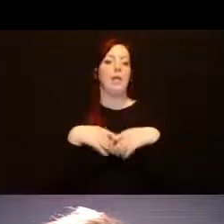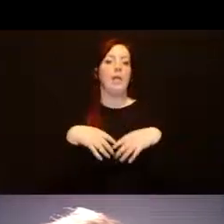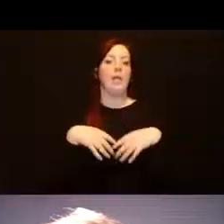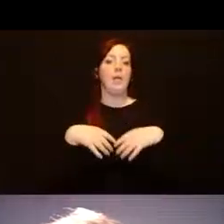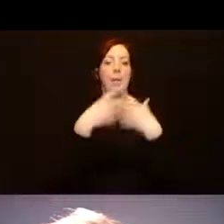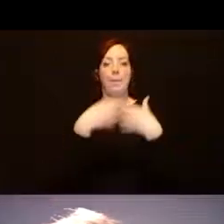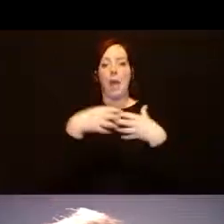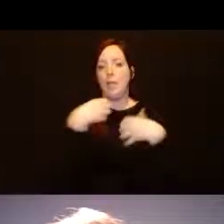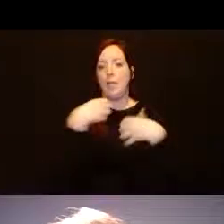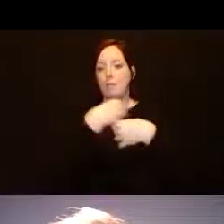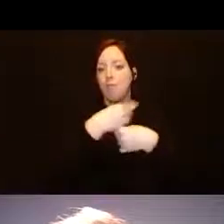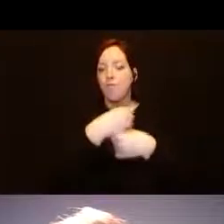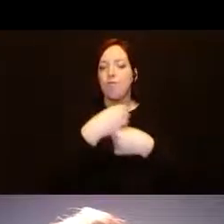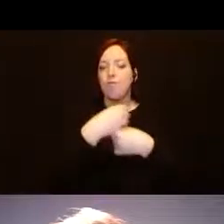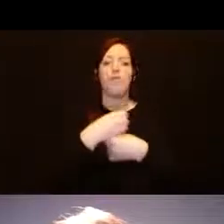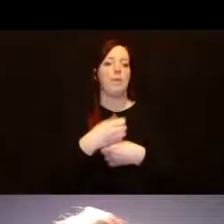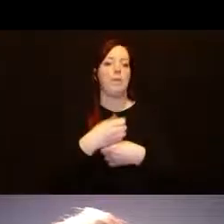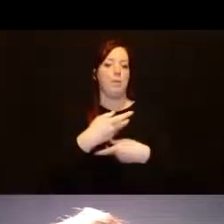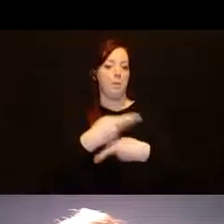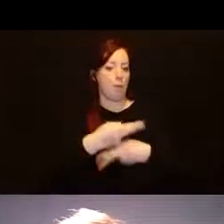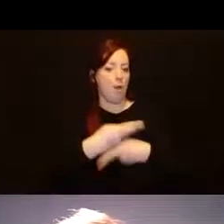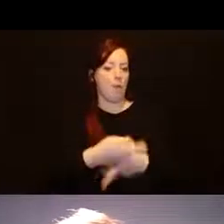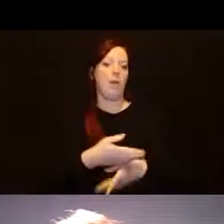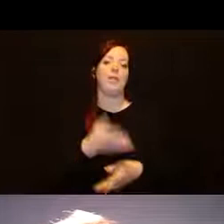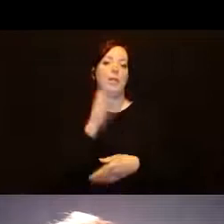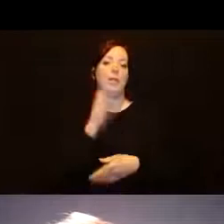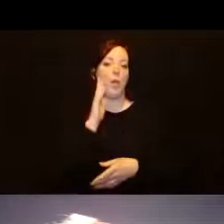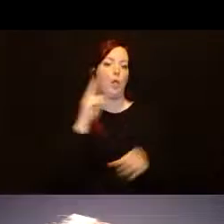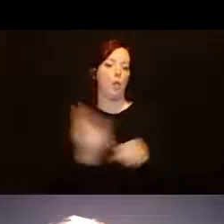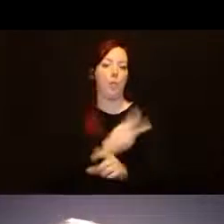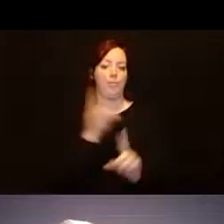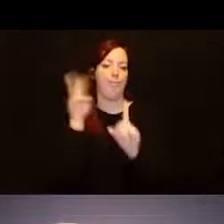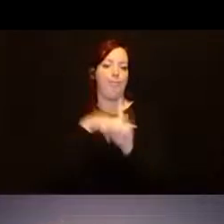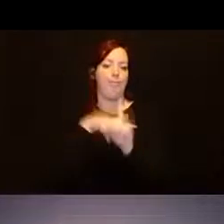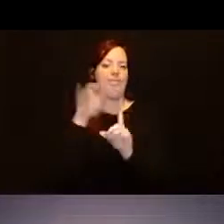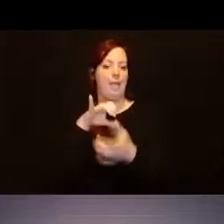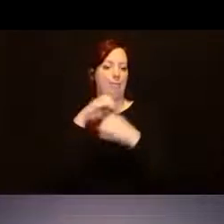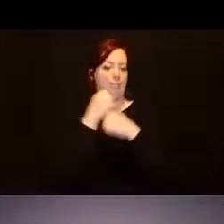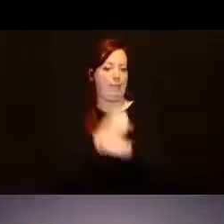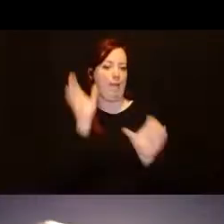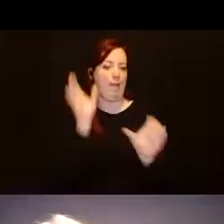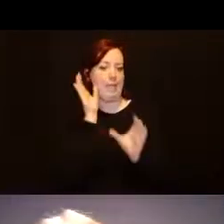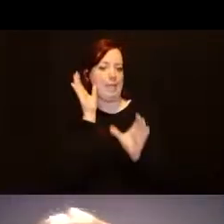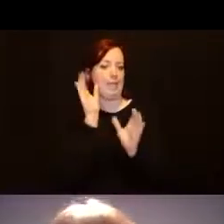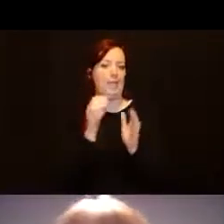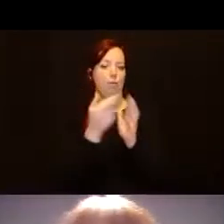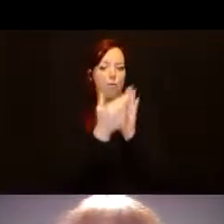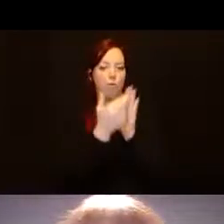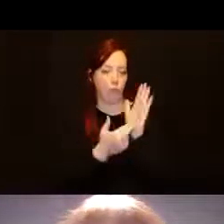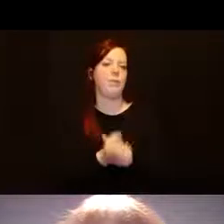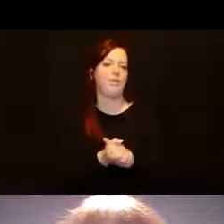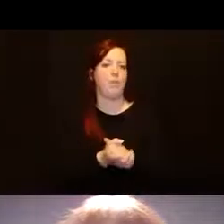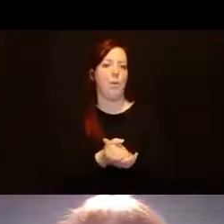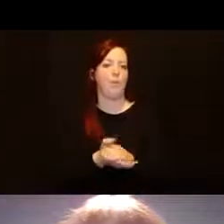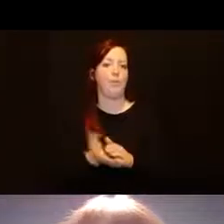listening guideline. The scope of this standard H.870 is what we